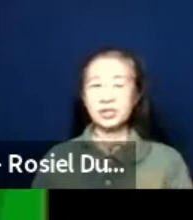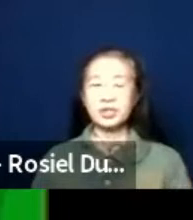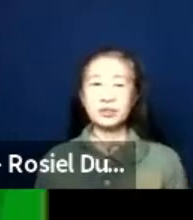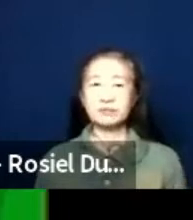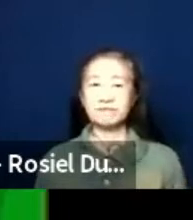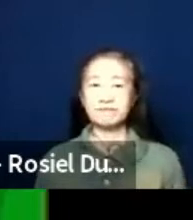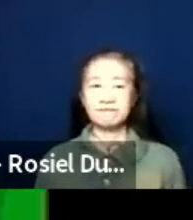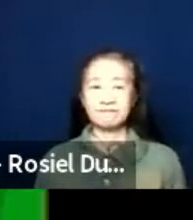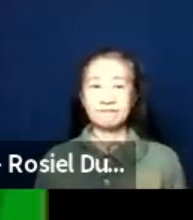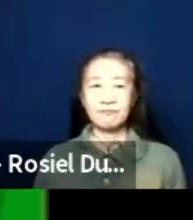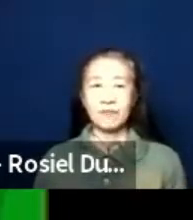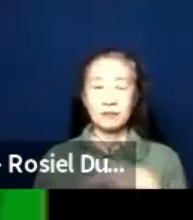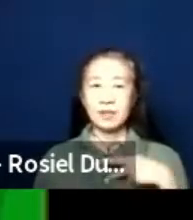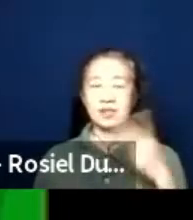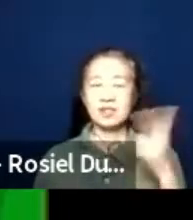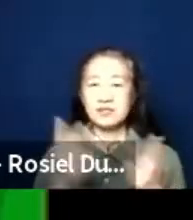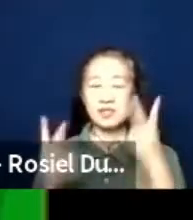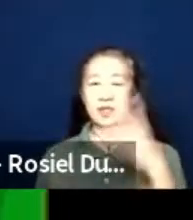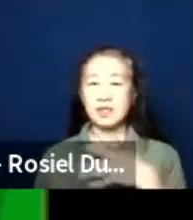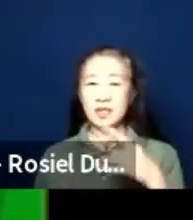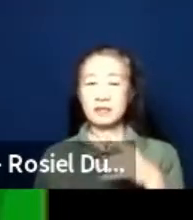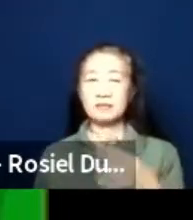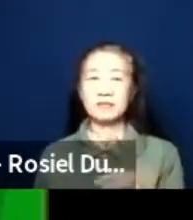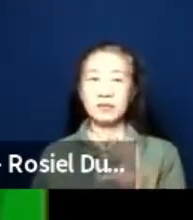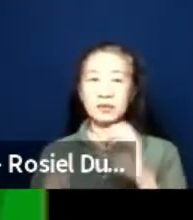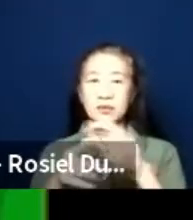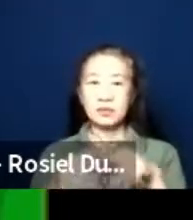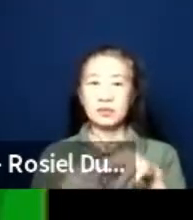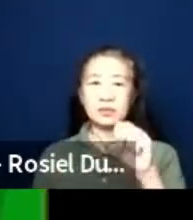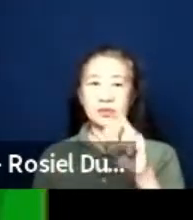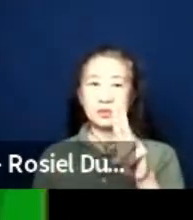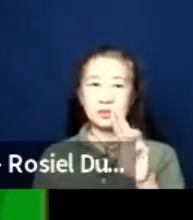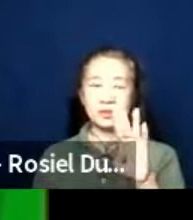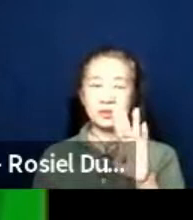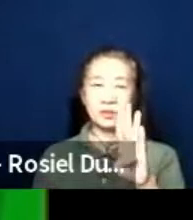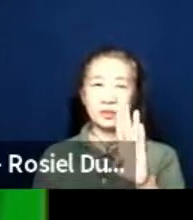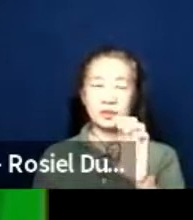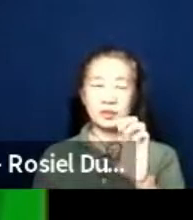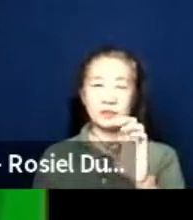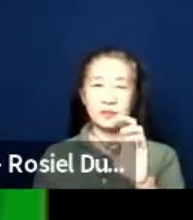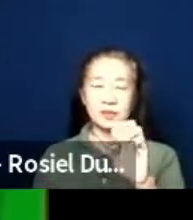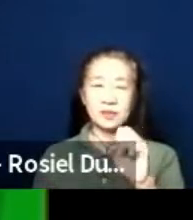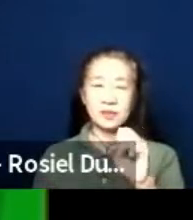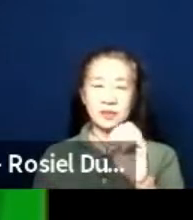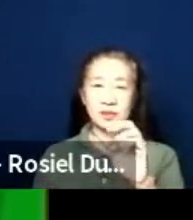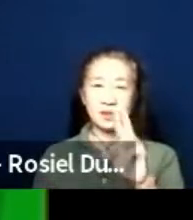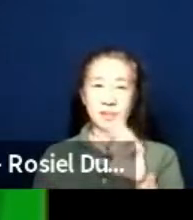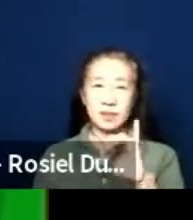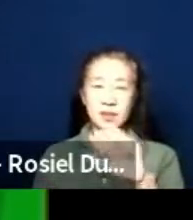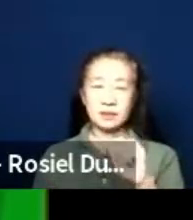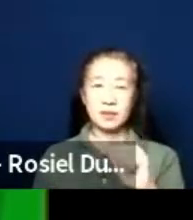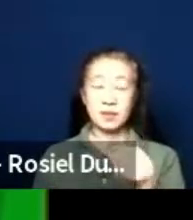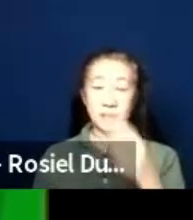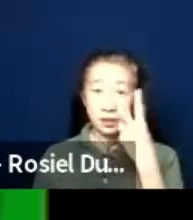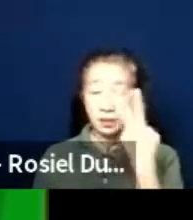Okay, so please visit and like or subscribe. Please take note of the YouTube link. Okay.